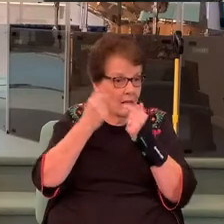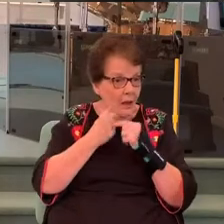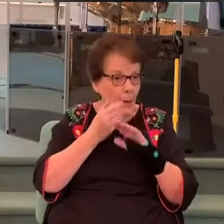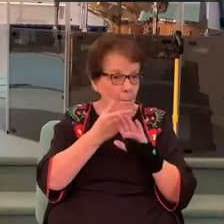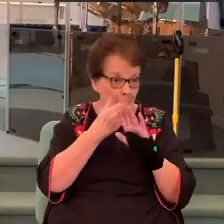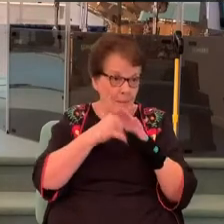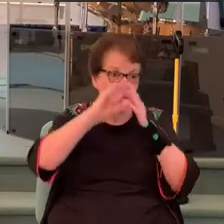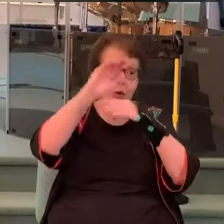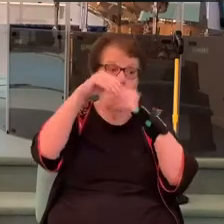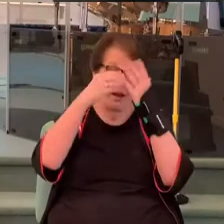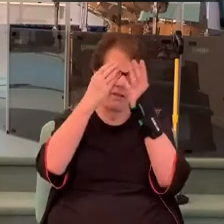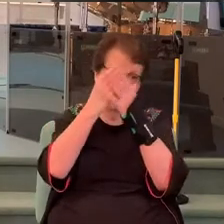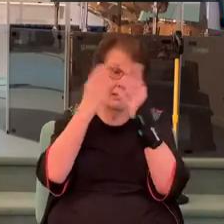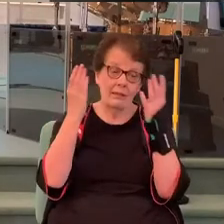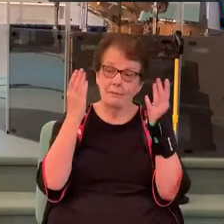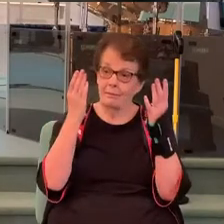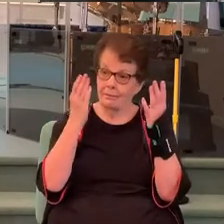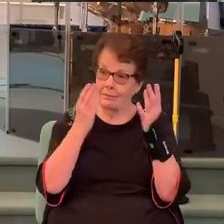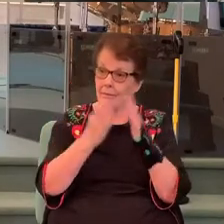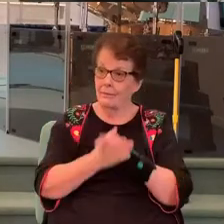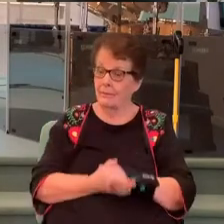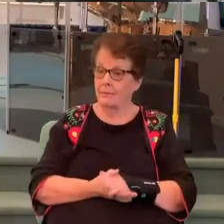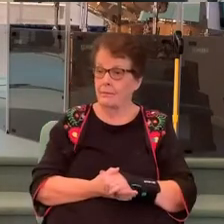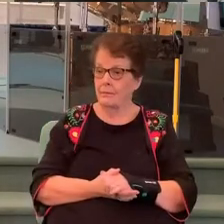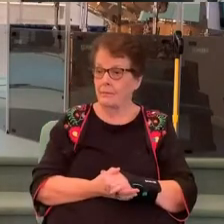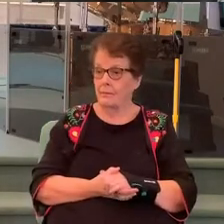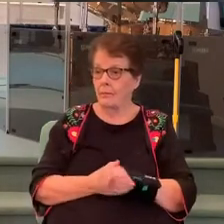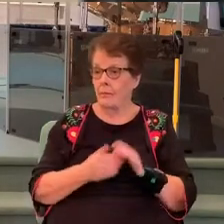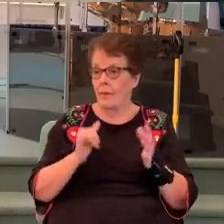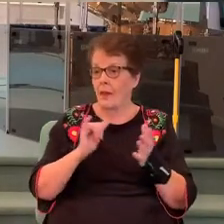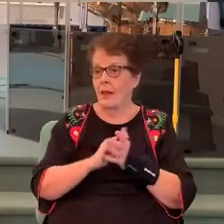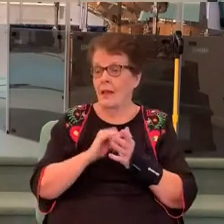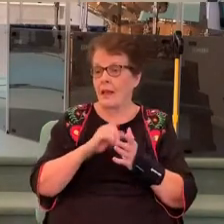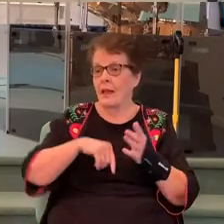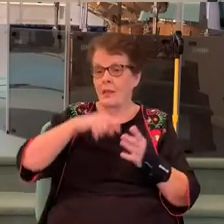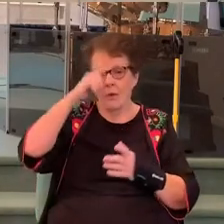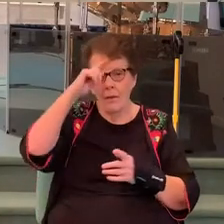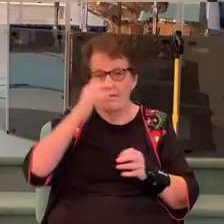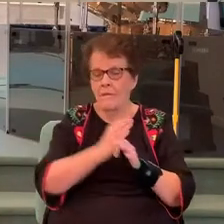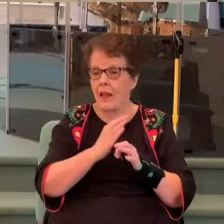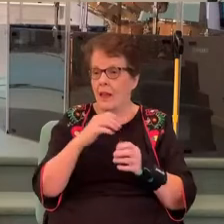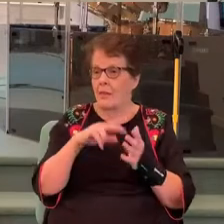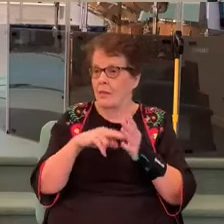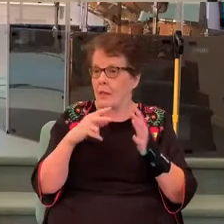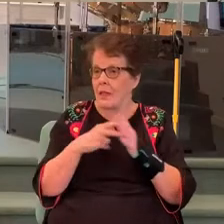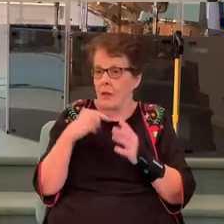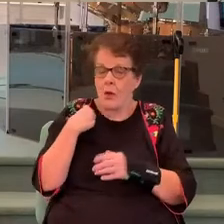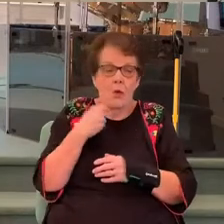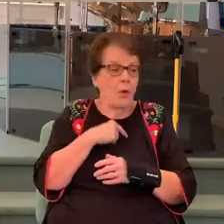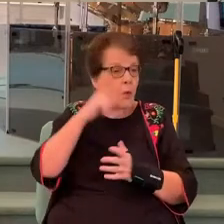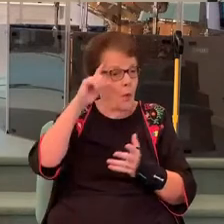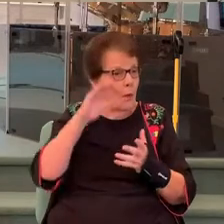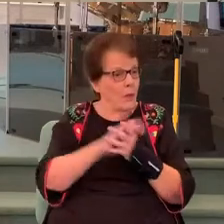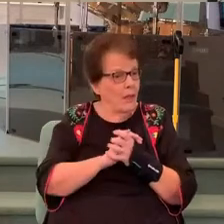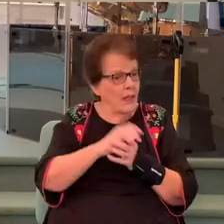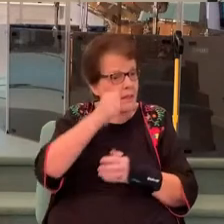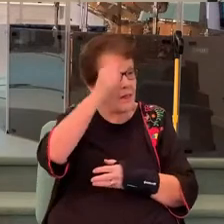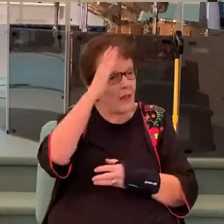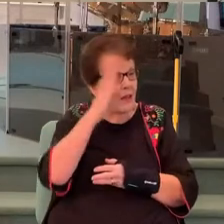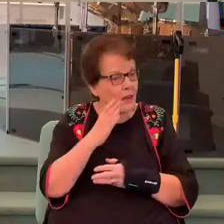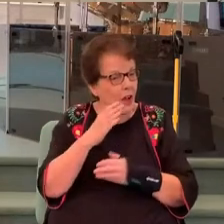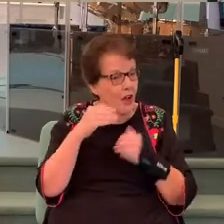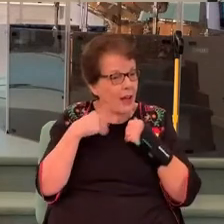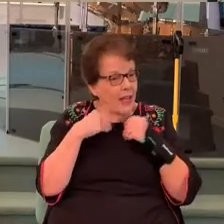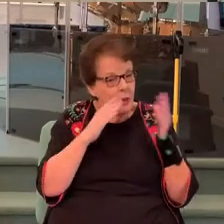heaven. And that's what faith means. That faith means that we believe that God ultimately has a plan that is bigger